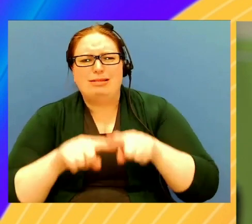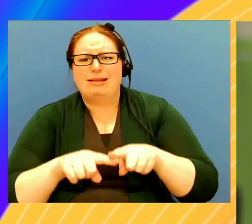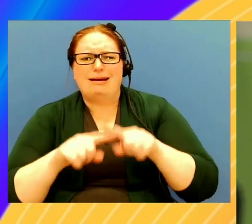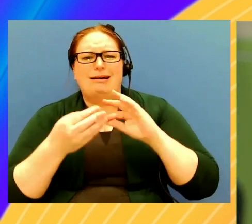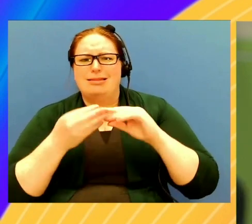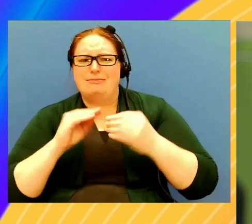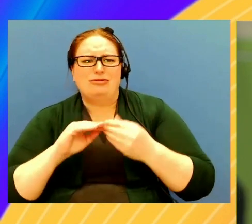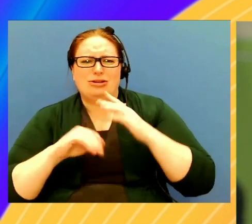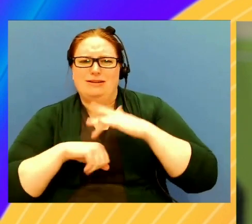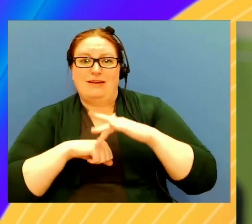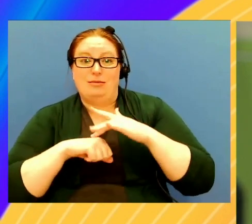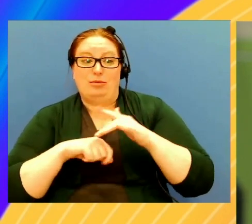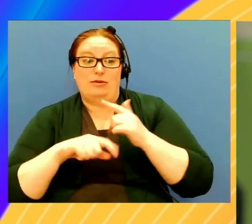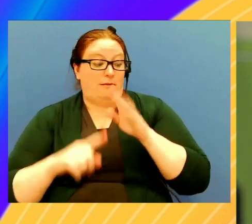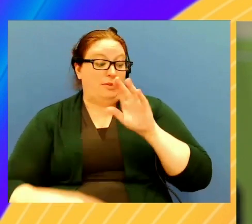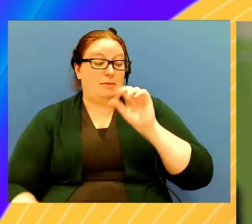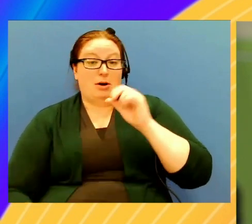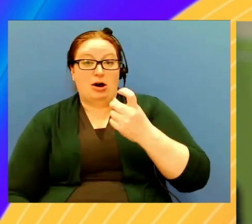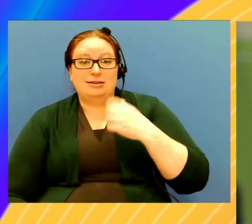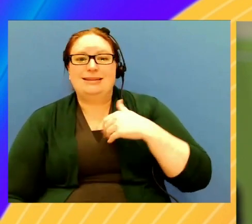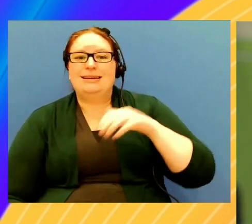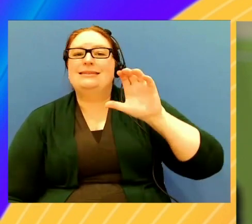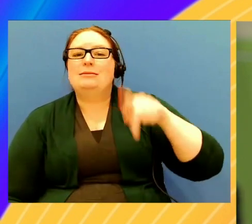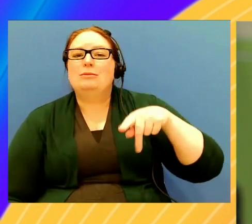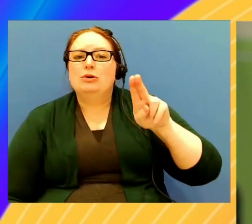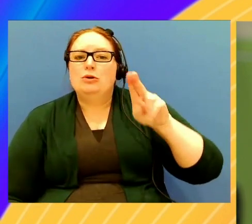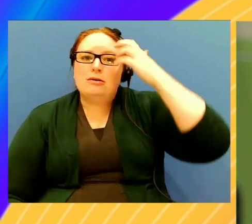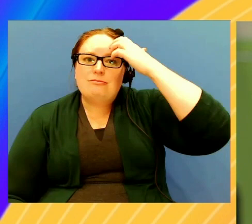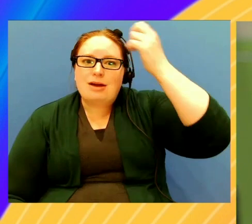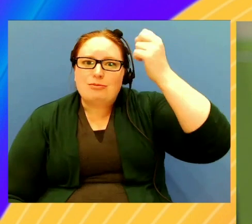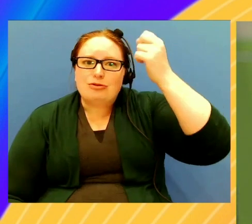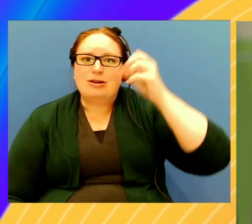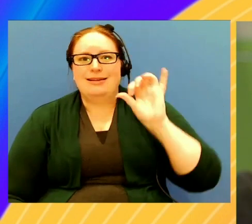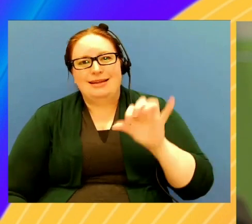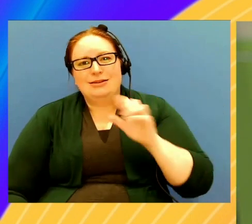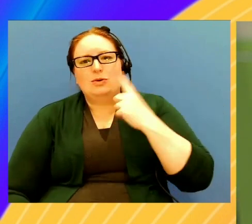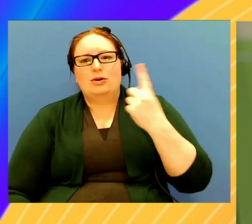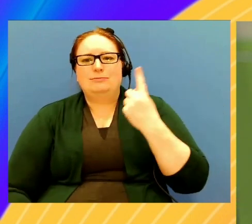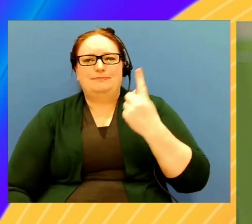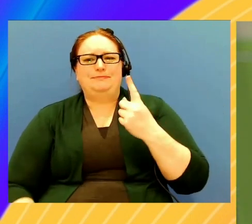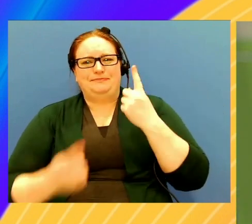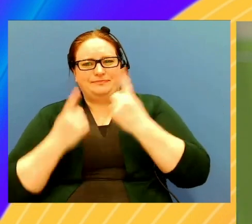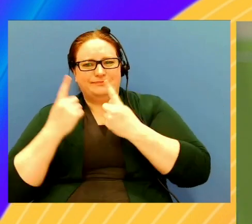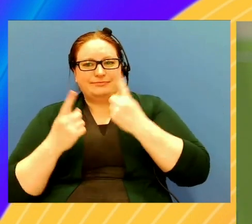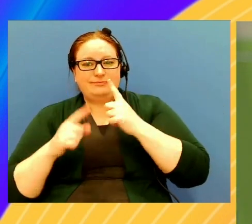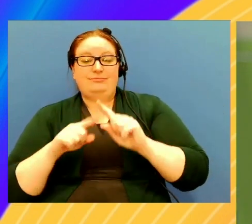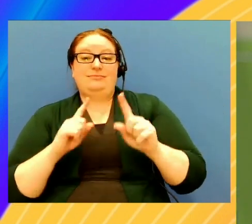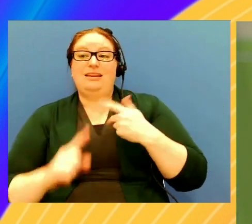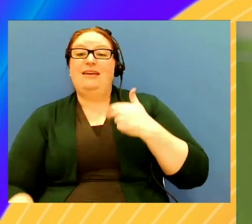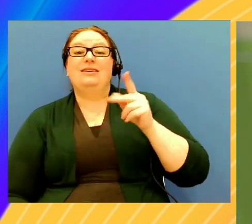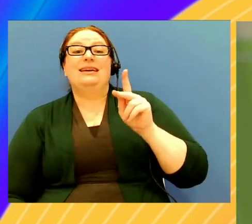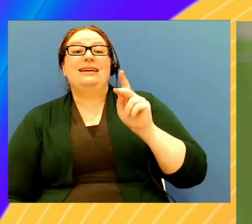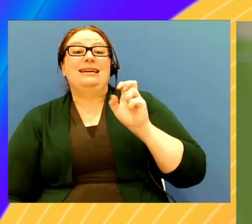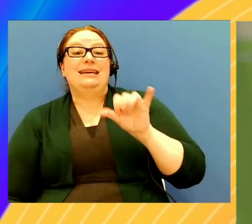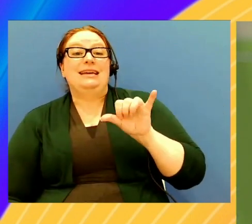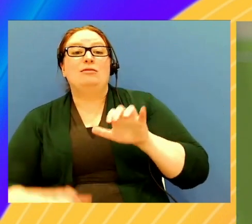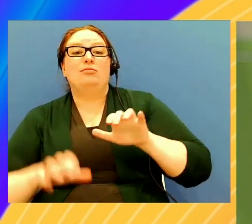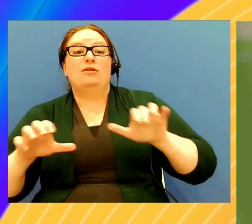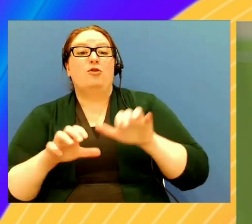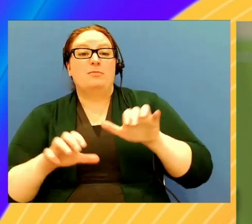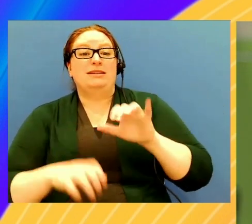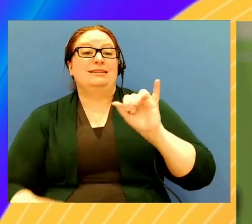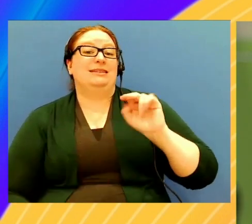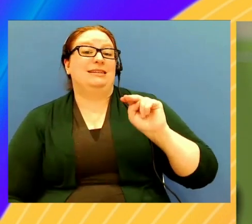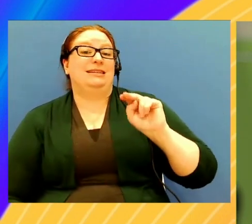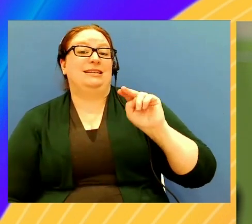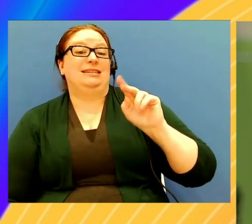that's available out of the box. Like CPU memory is what we always think about. Yep. But there is something called a key performance indicator. Like each application has